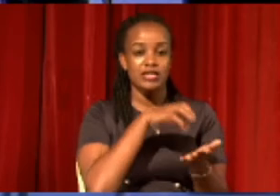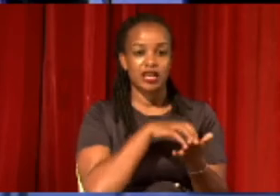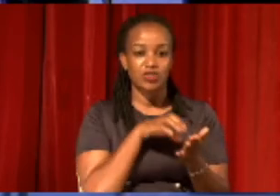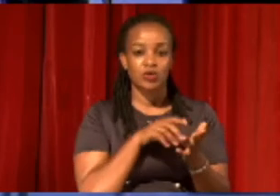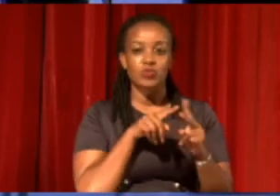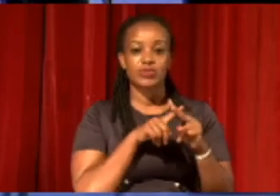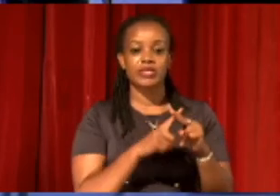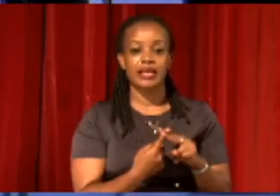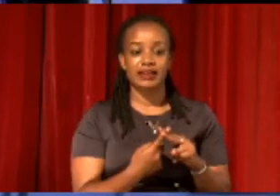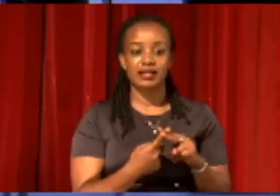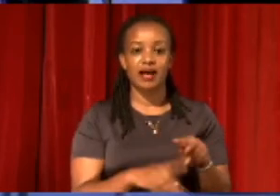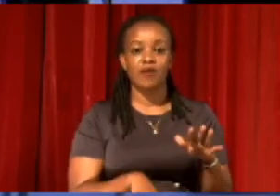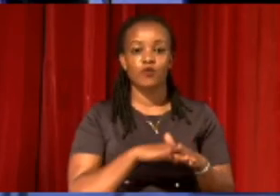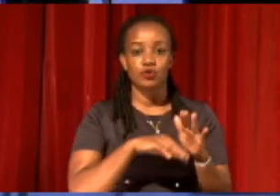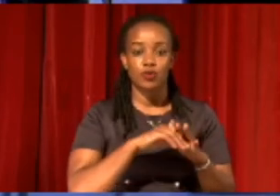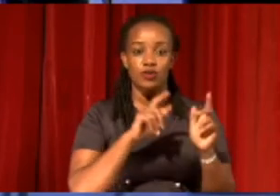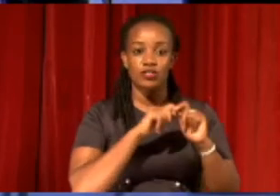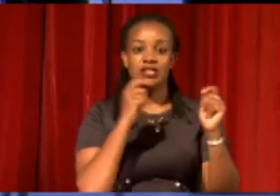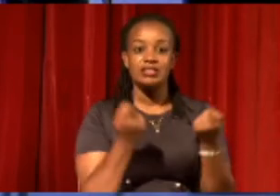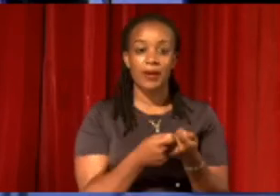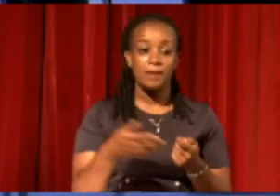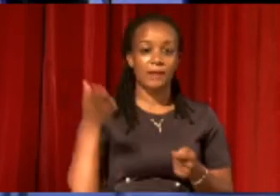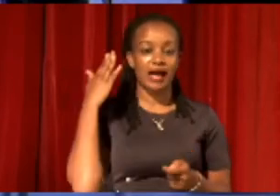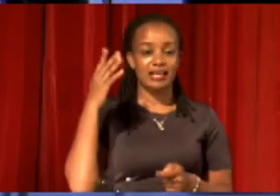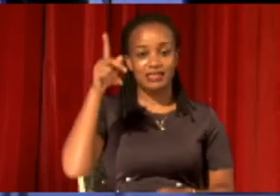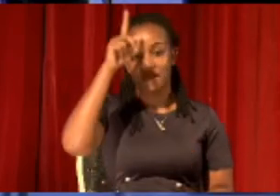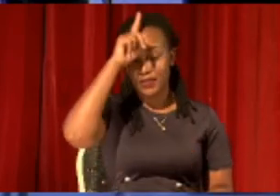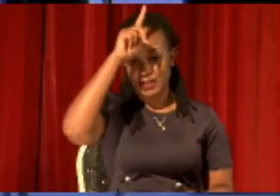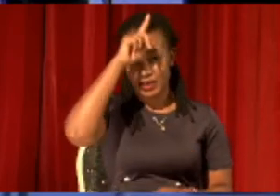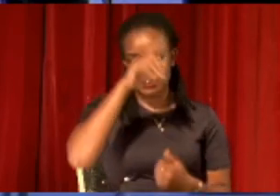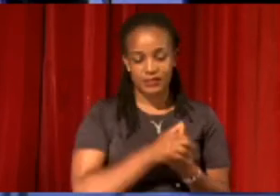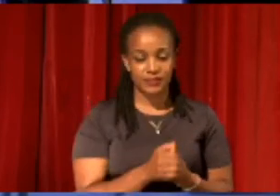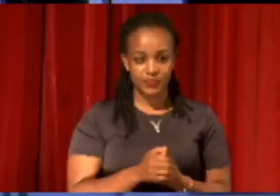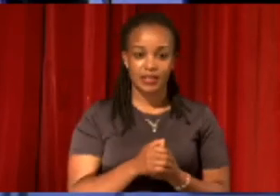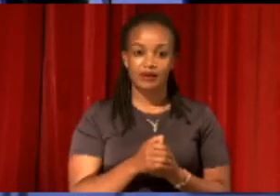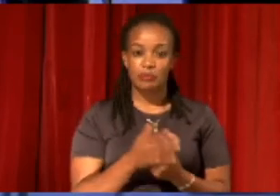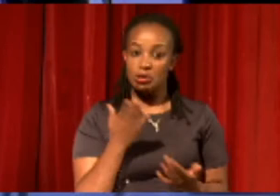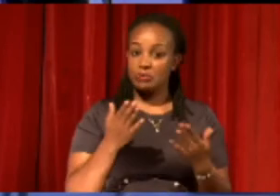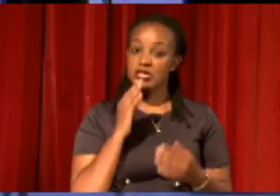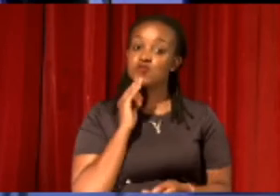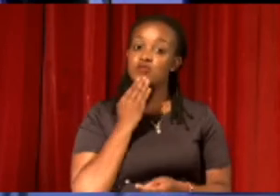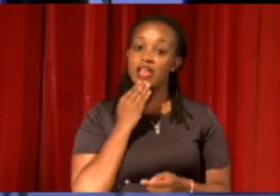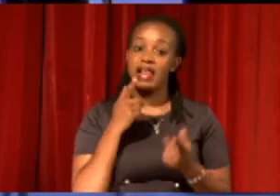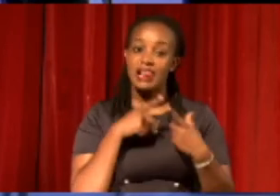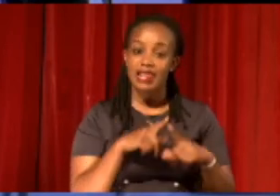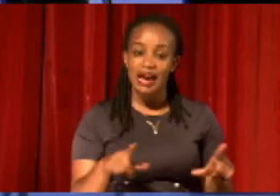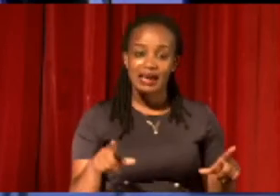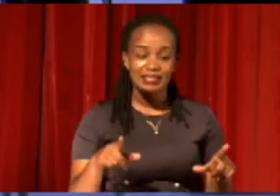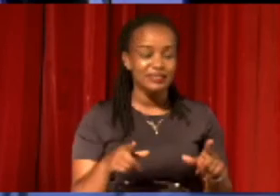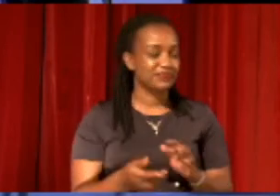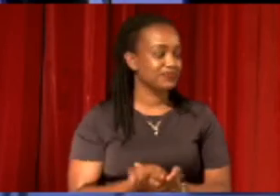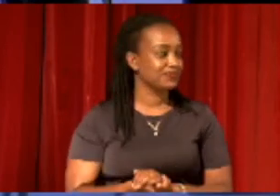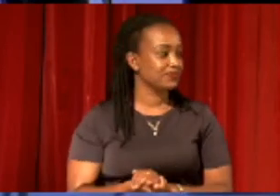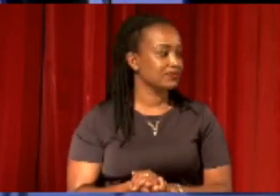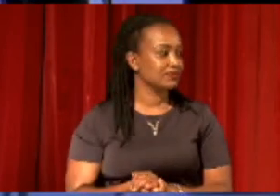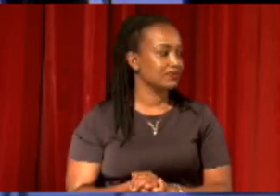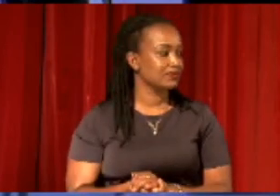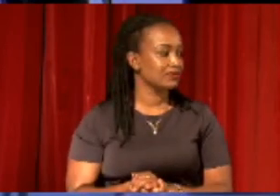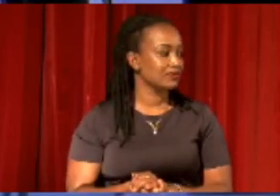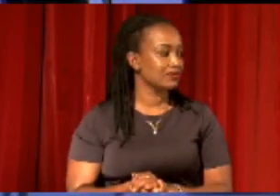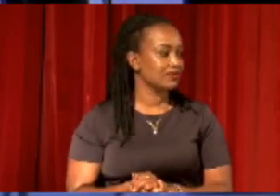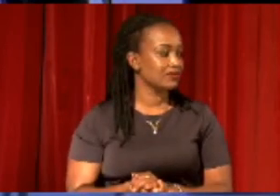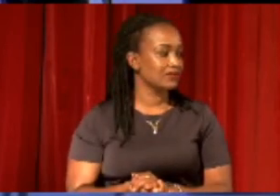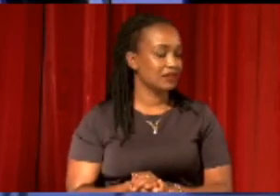football team back in, you know, a village in somewhere in Luya land and so on, eh? So I'm not being, I'm just